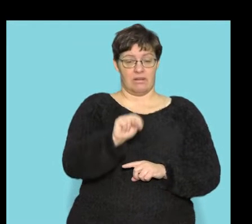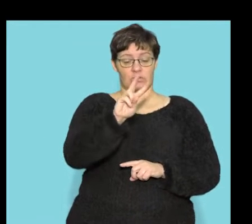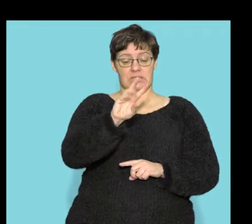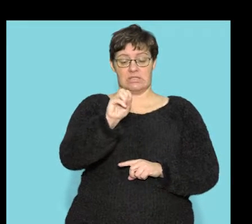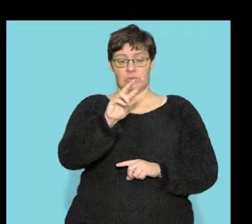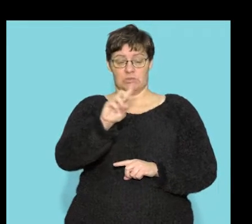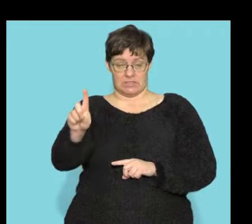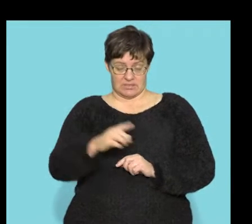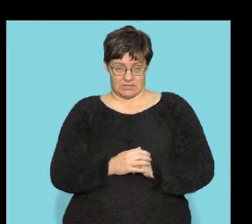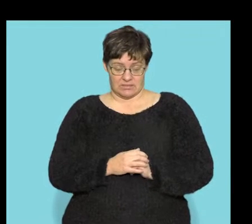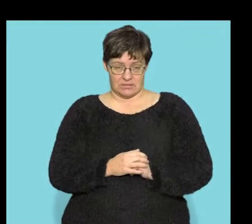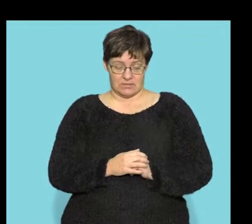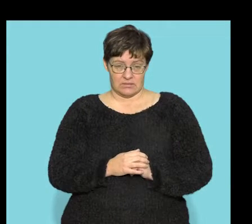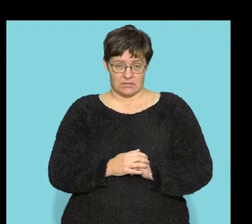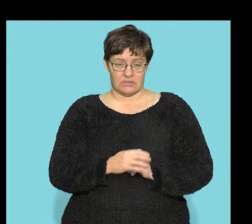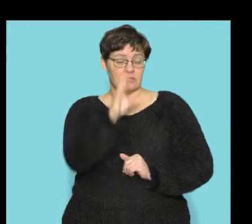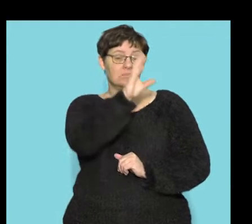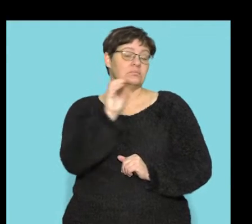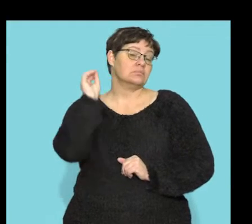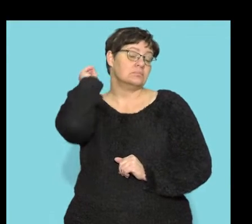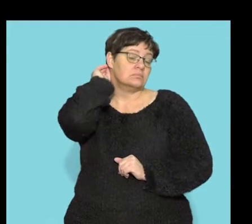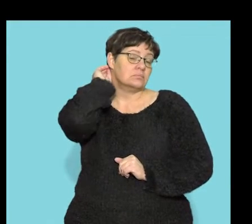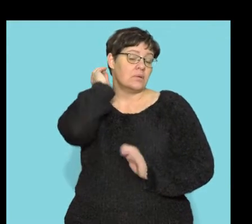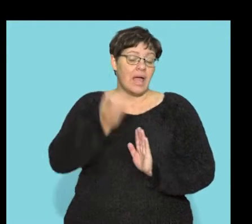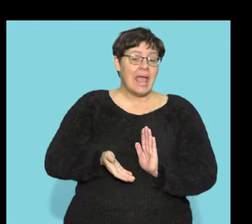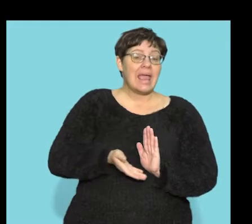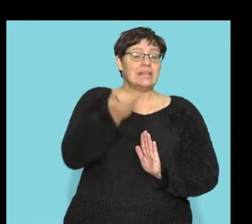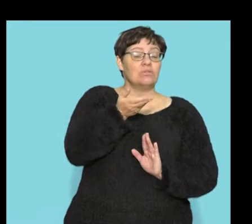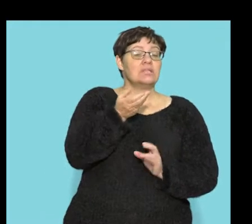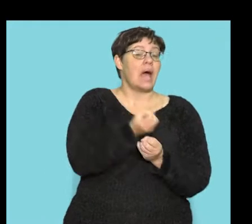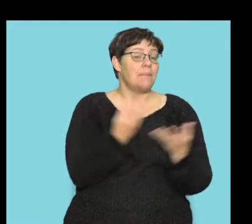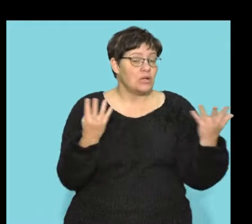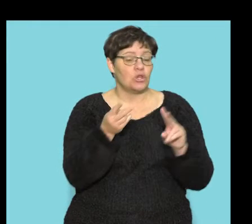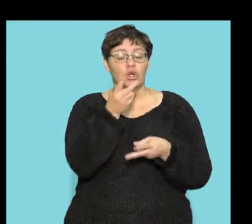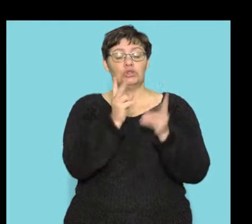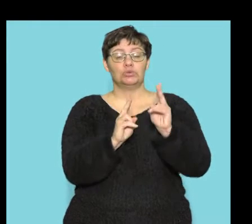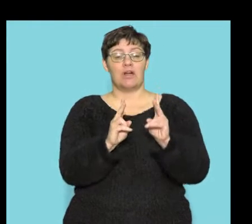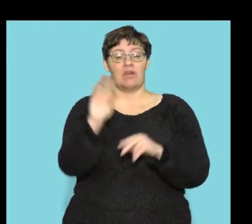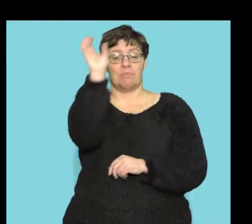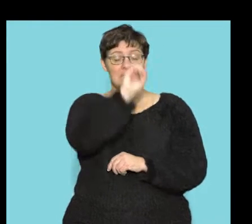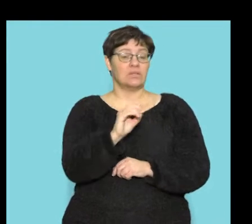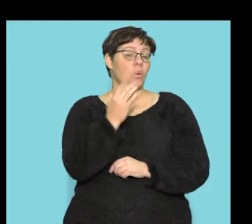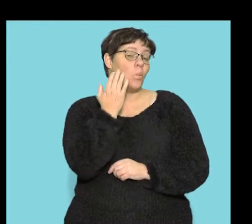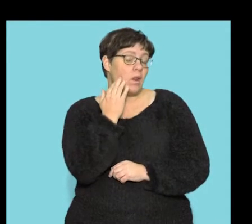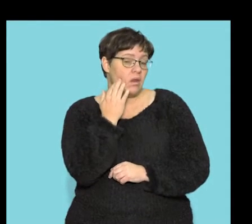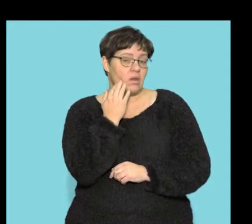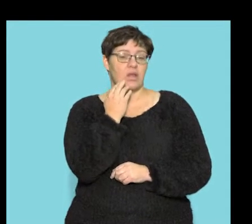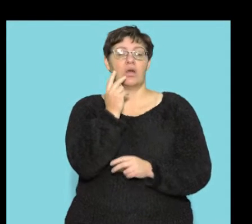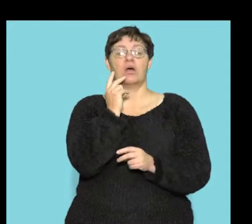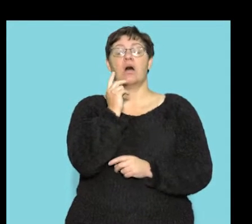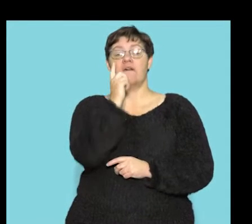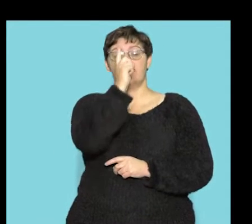January 2021. Take note that the rent was increased by 12% on the 1st of